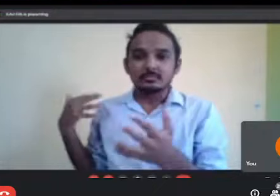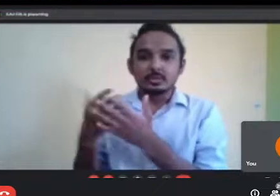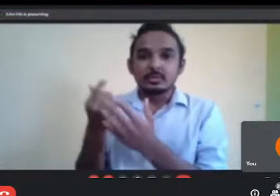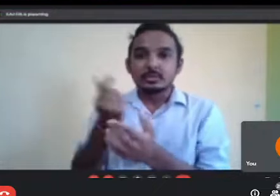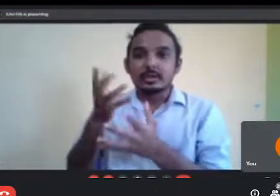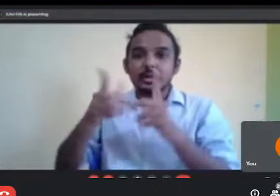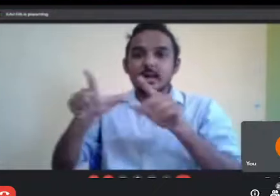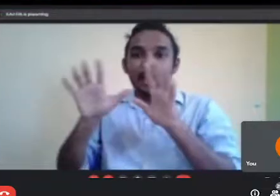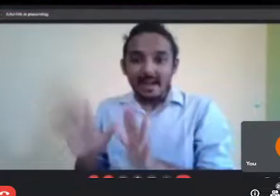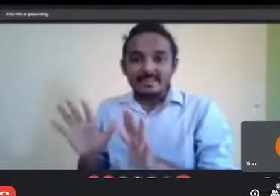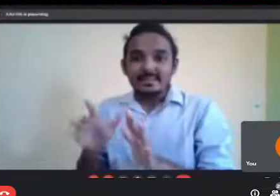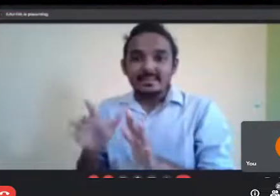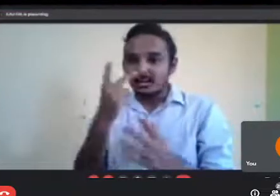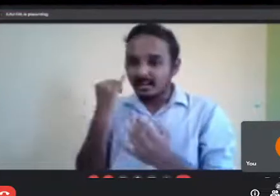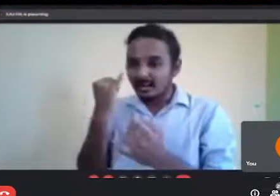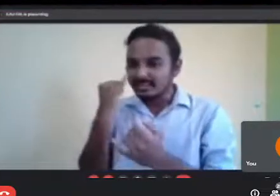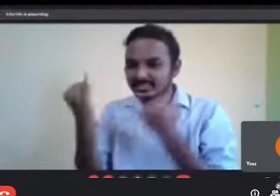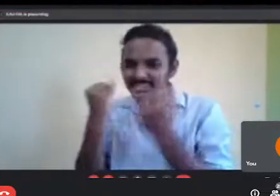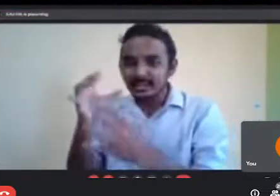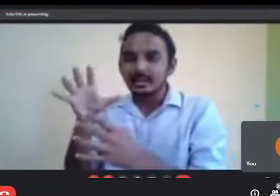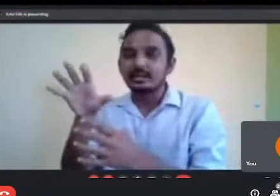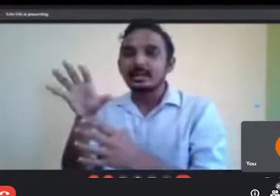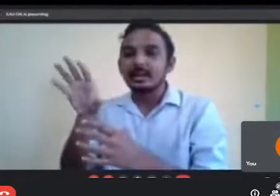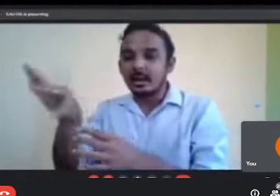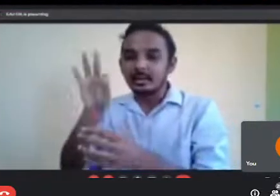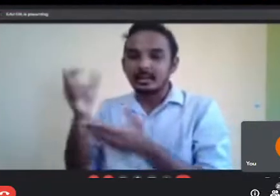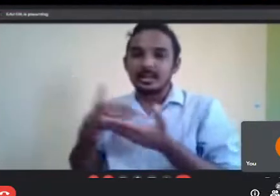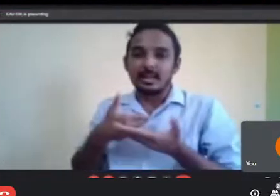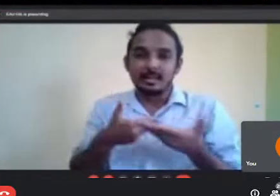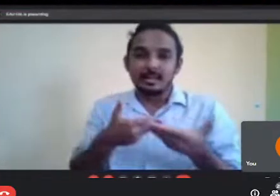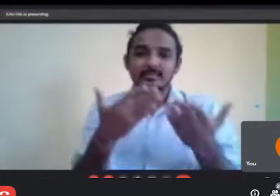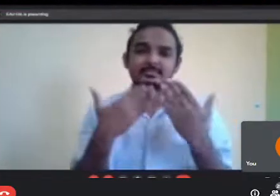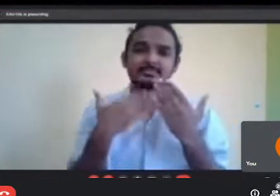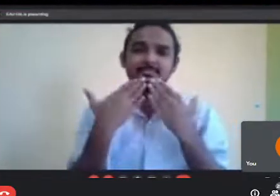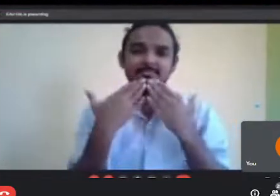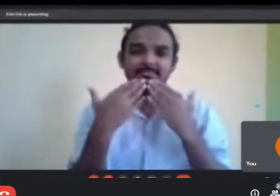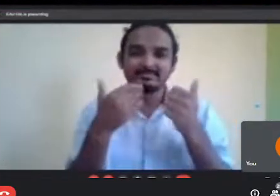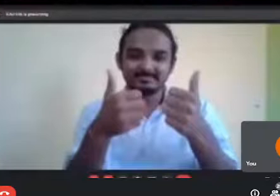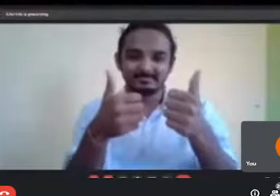having us here. We want to share some very critical findings and